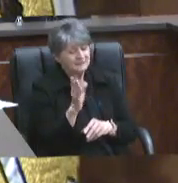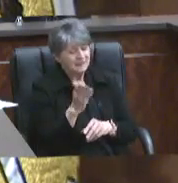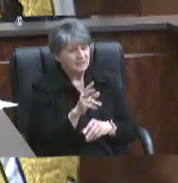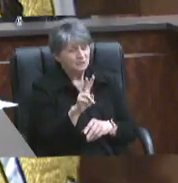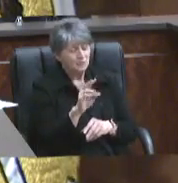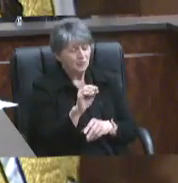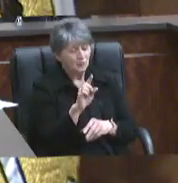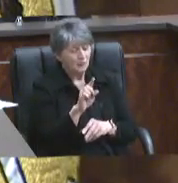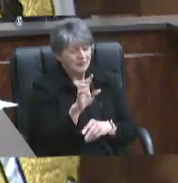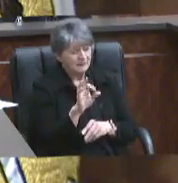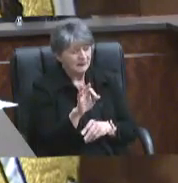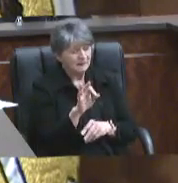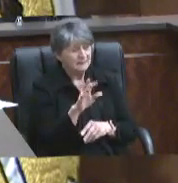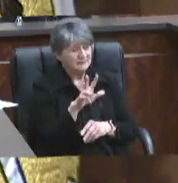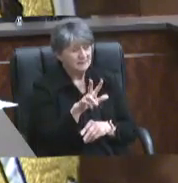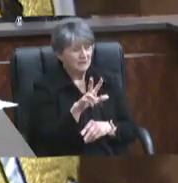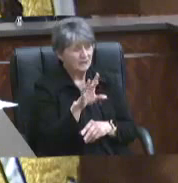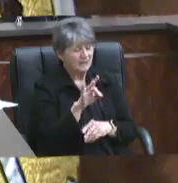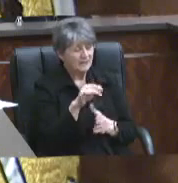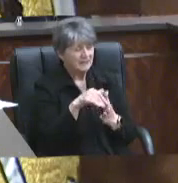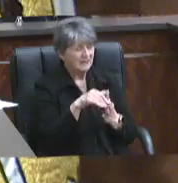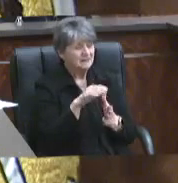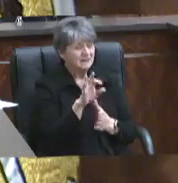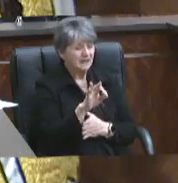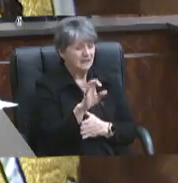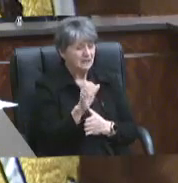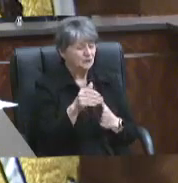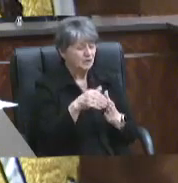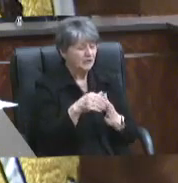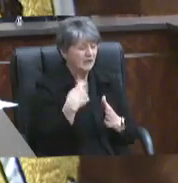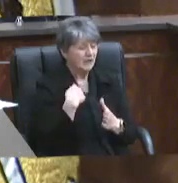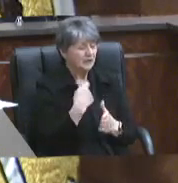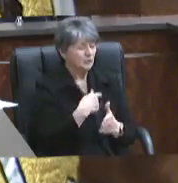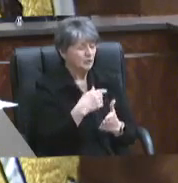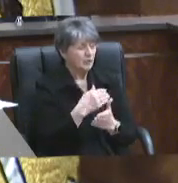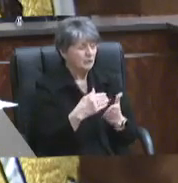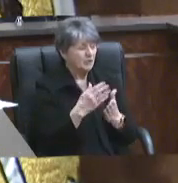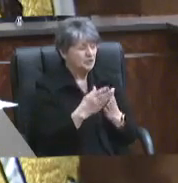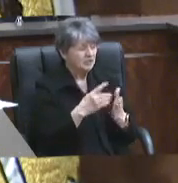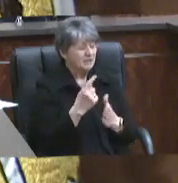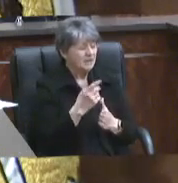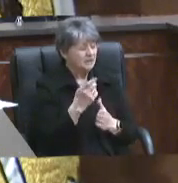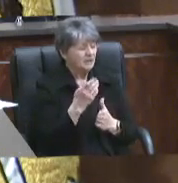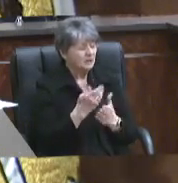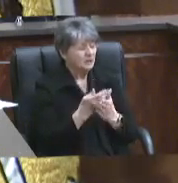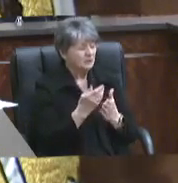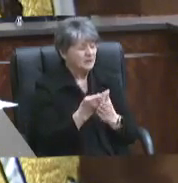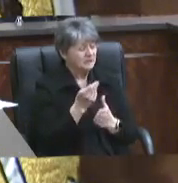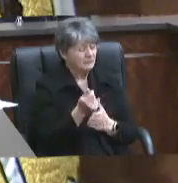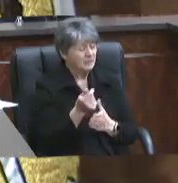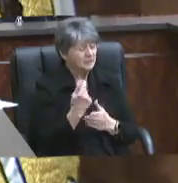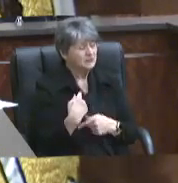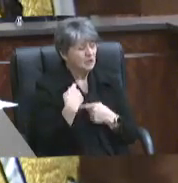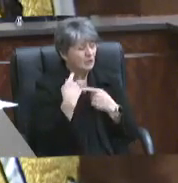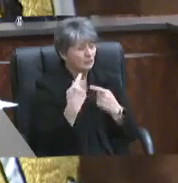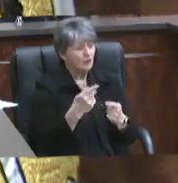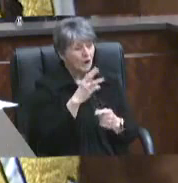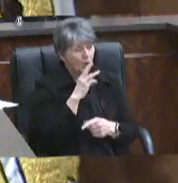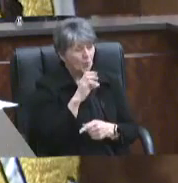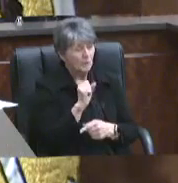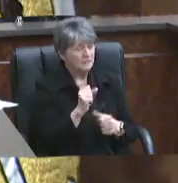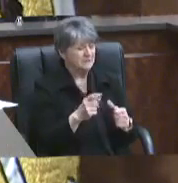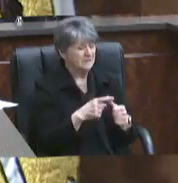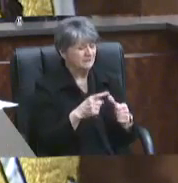2018-2019 budget, it's $38,900 again, we budgeted, and the only money spent so far was the